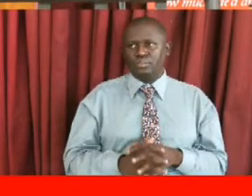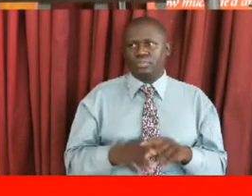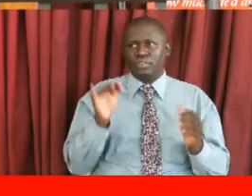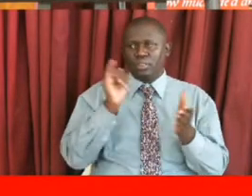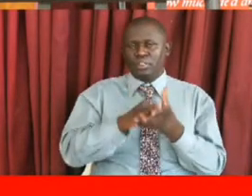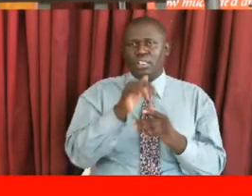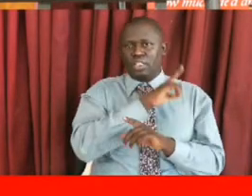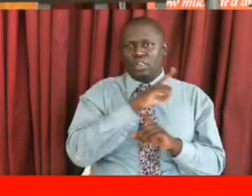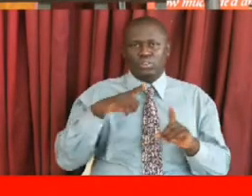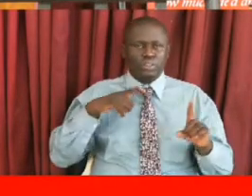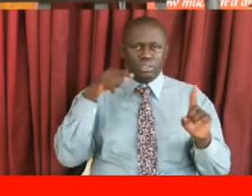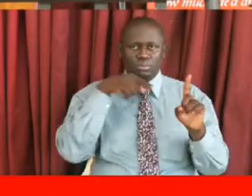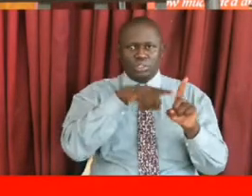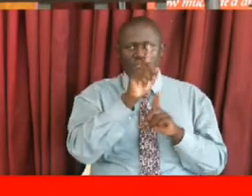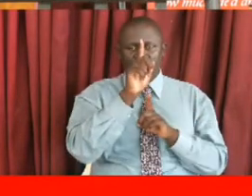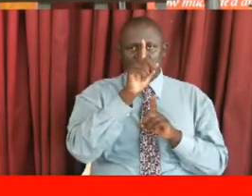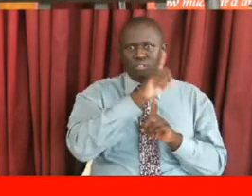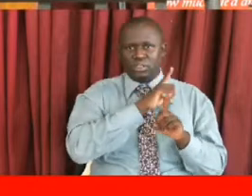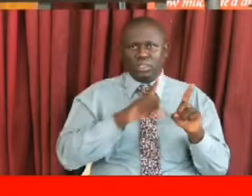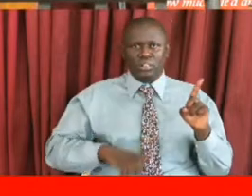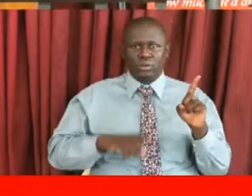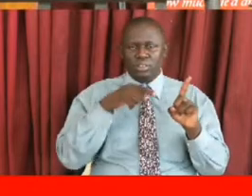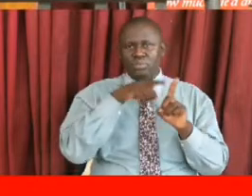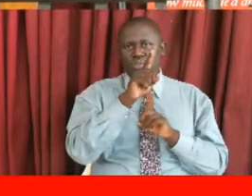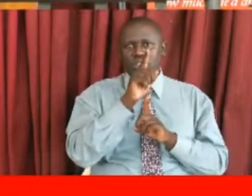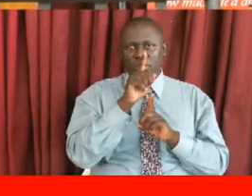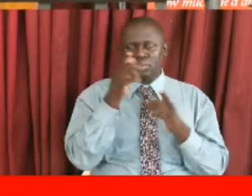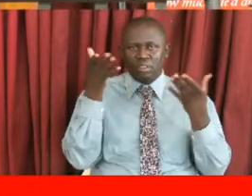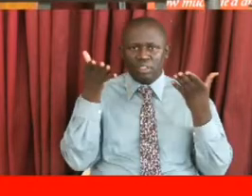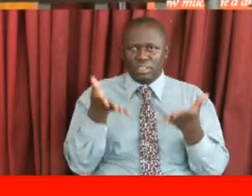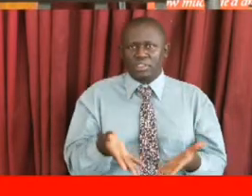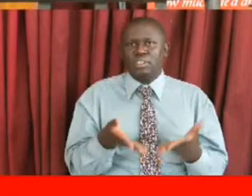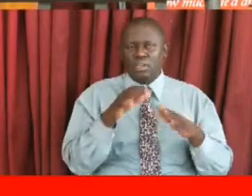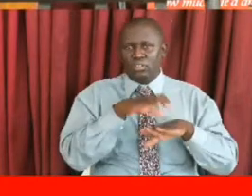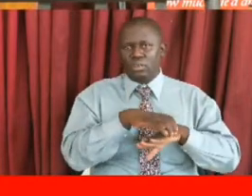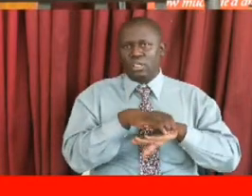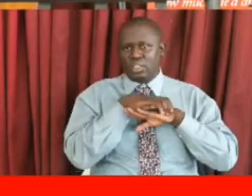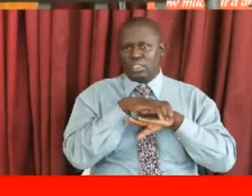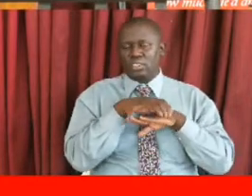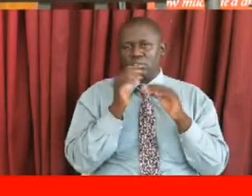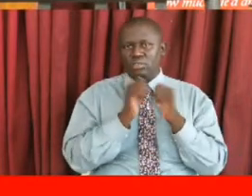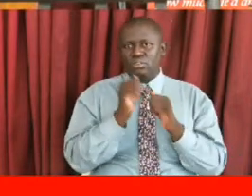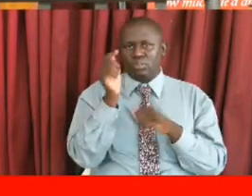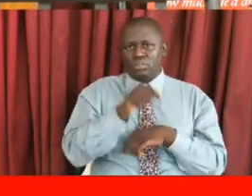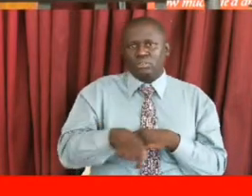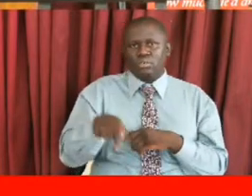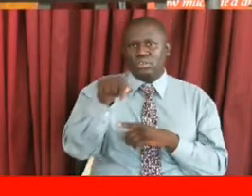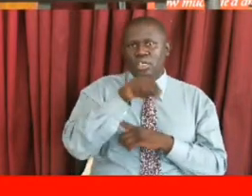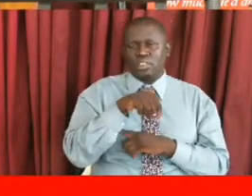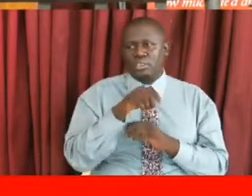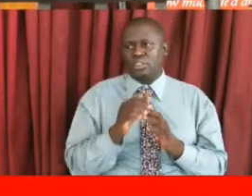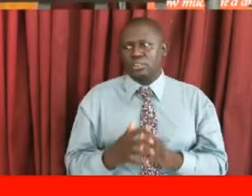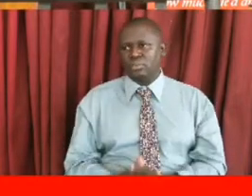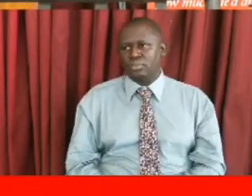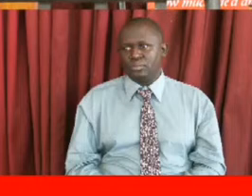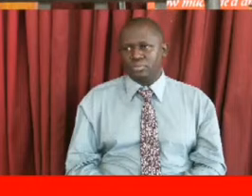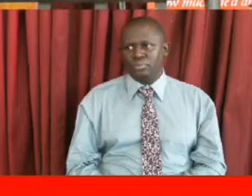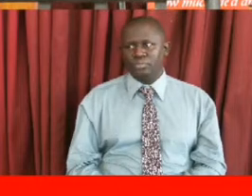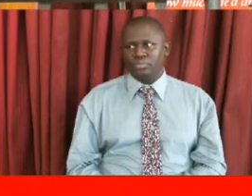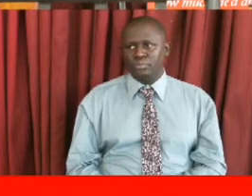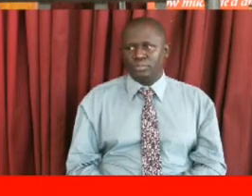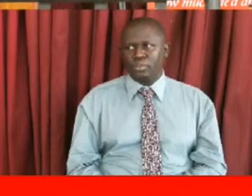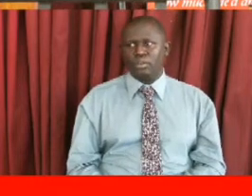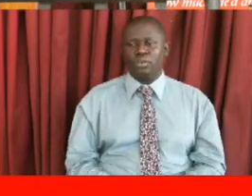Lord himself is here with us that when you go